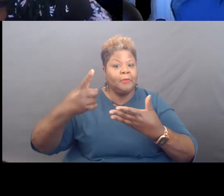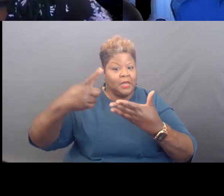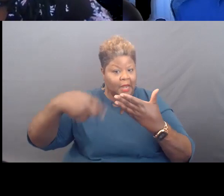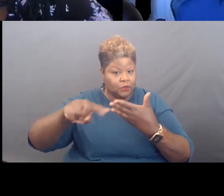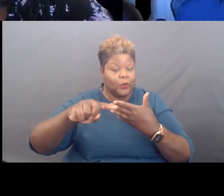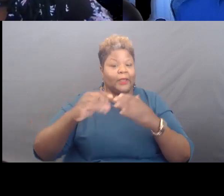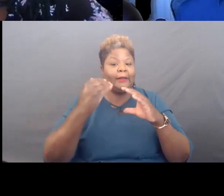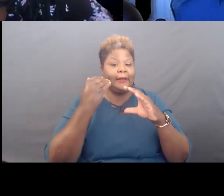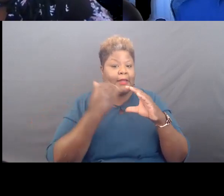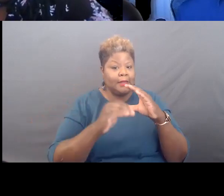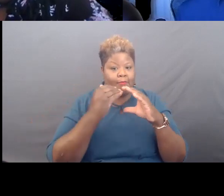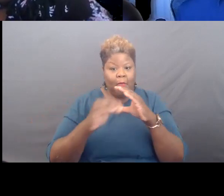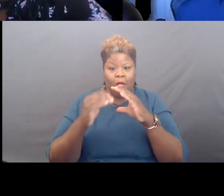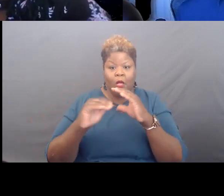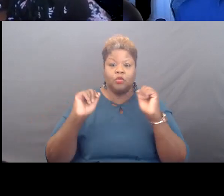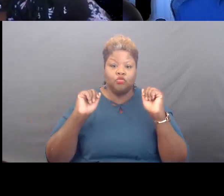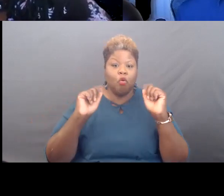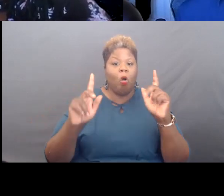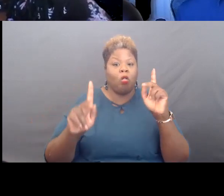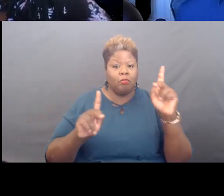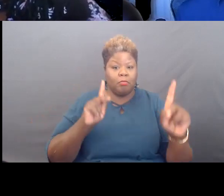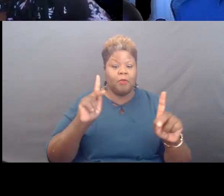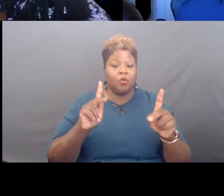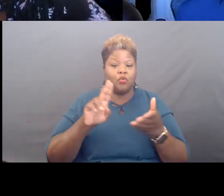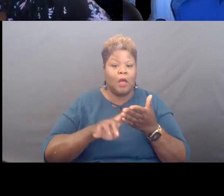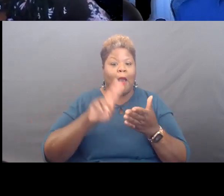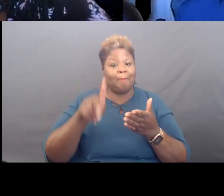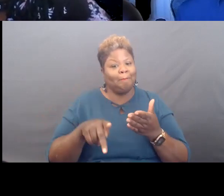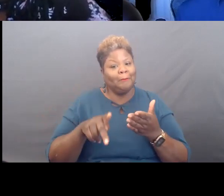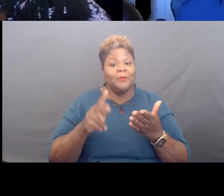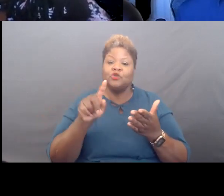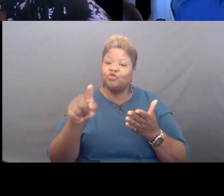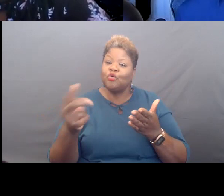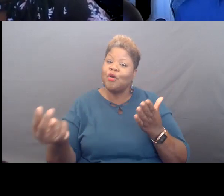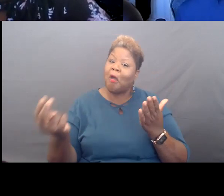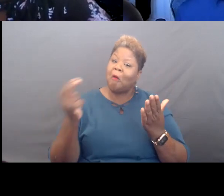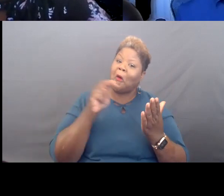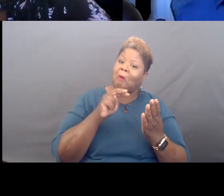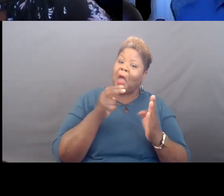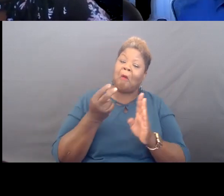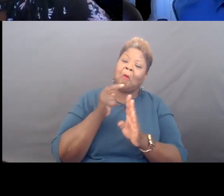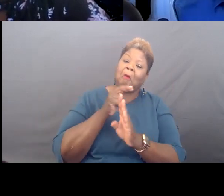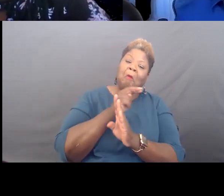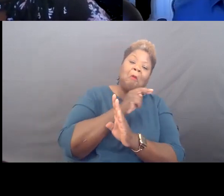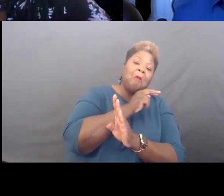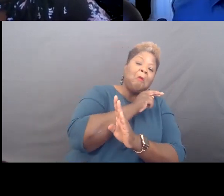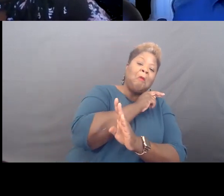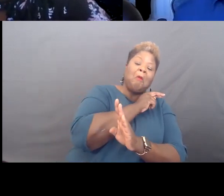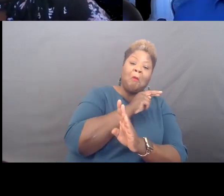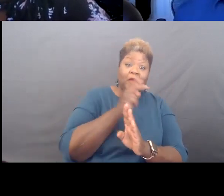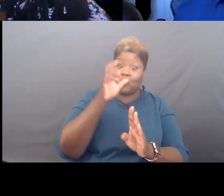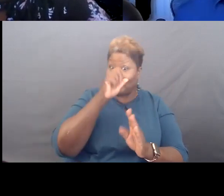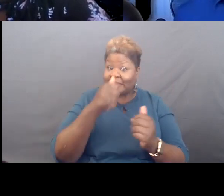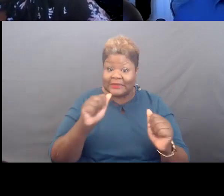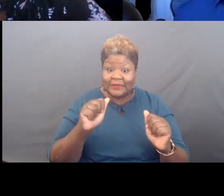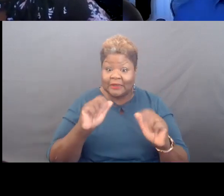will go out to all participants. So then you can go back and take a look at what, if you missed